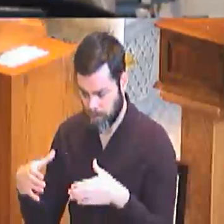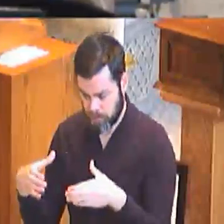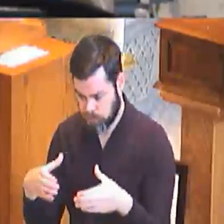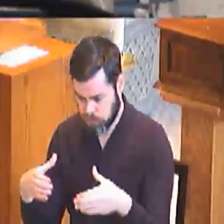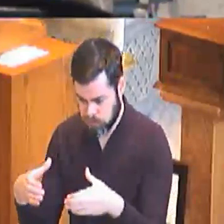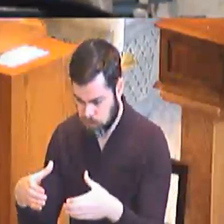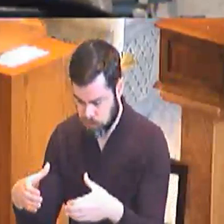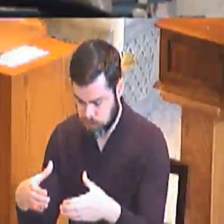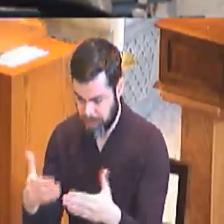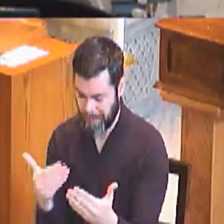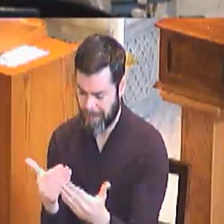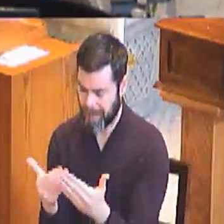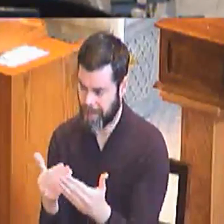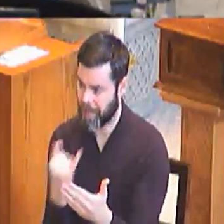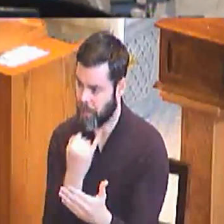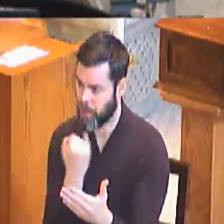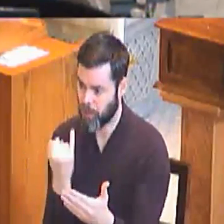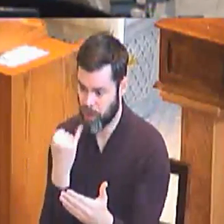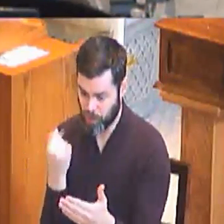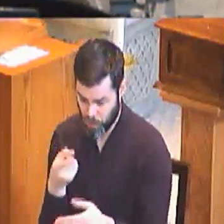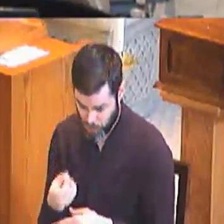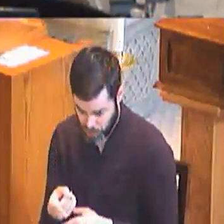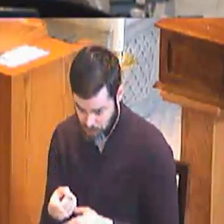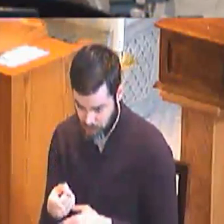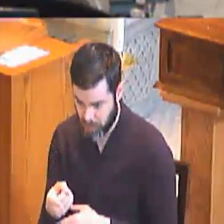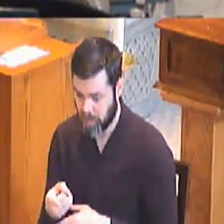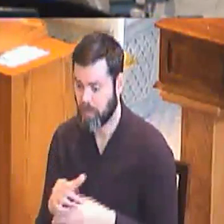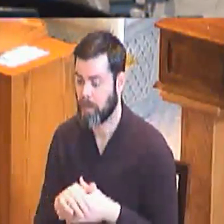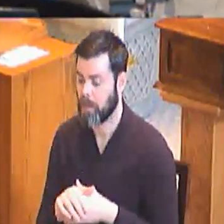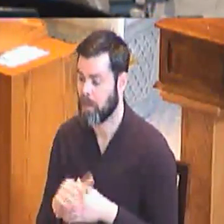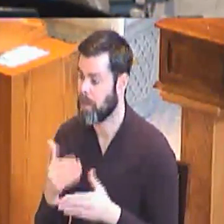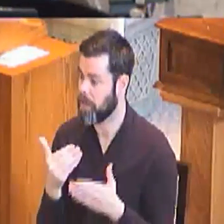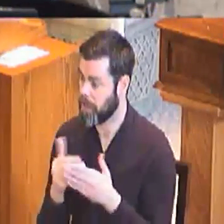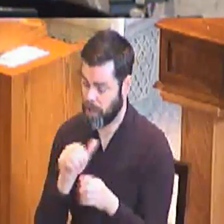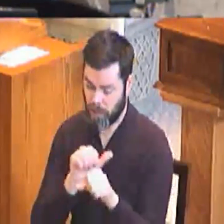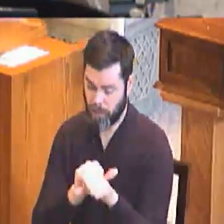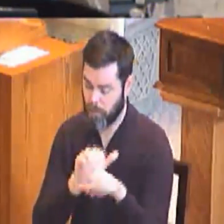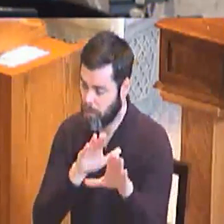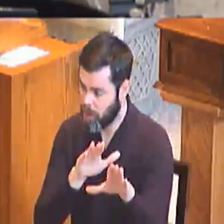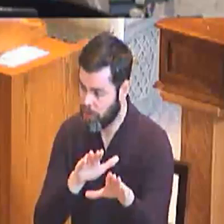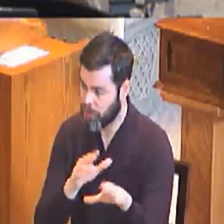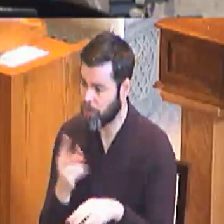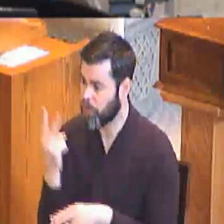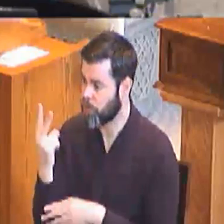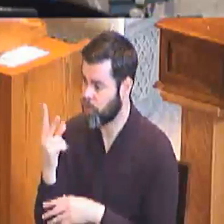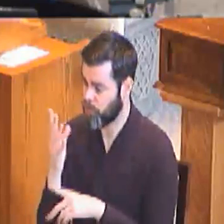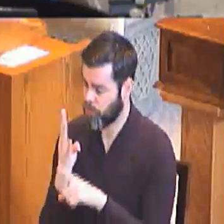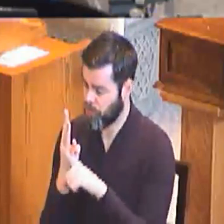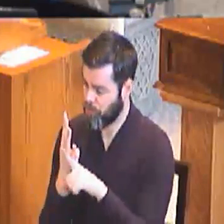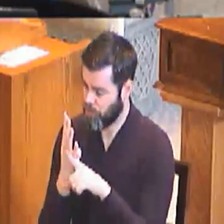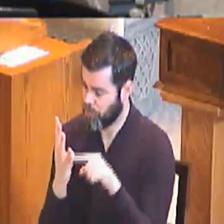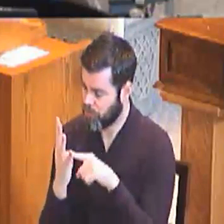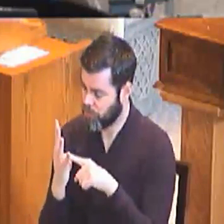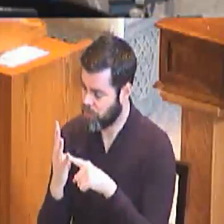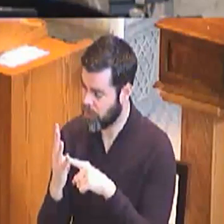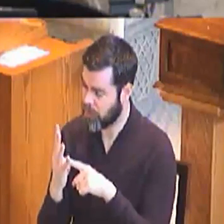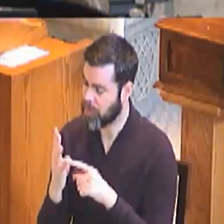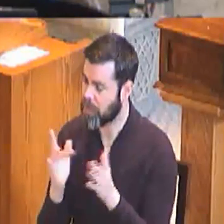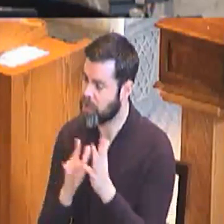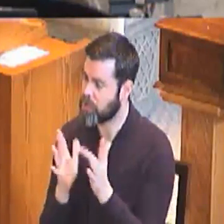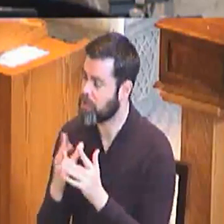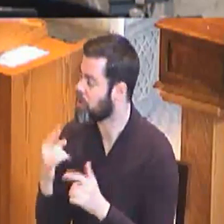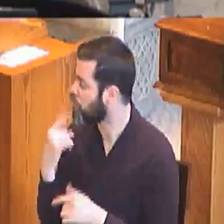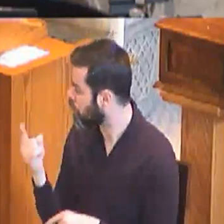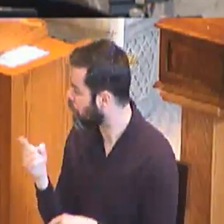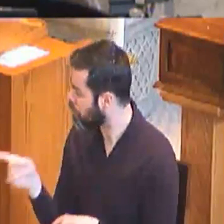at Bethphage and Bethany, near the Mount of Olives, he sent two of his disciples and said to them, go into the village ahead of you,